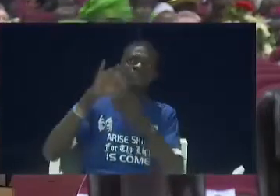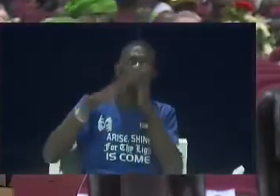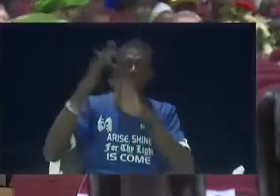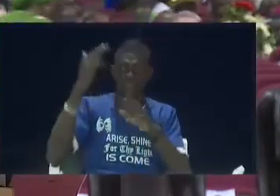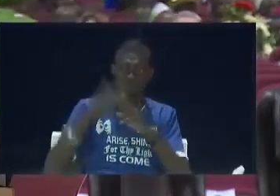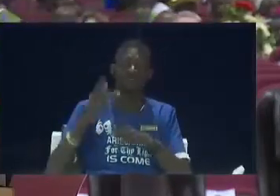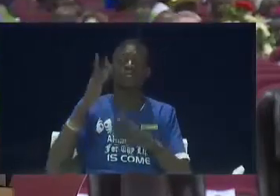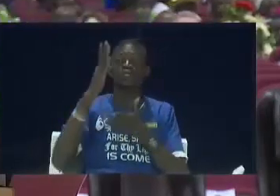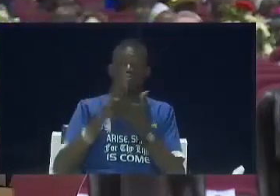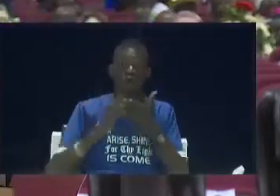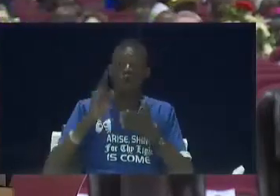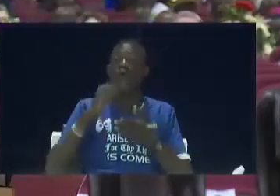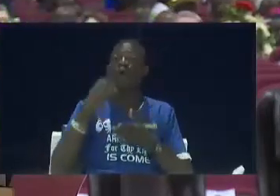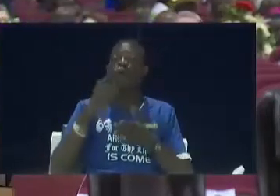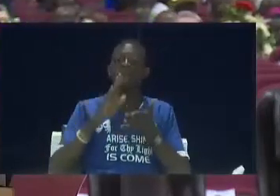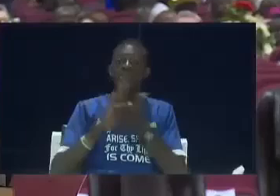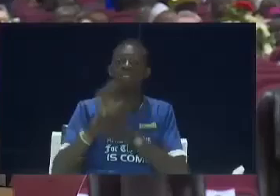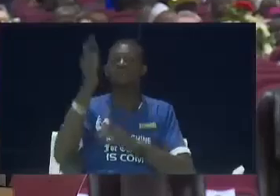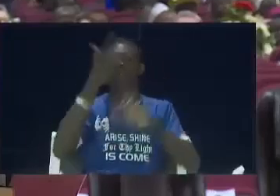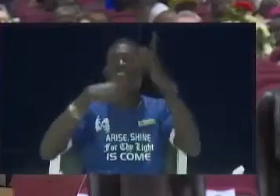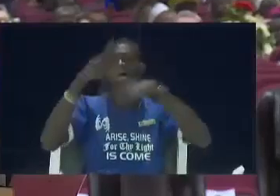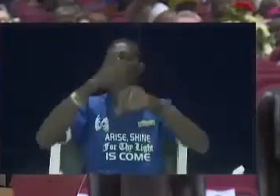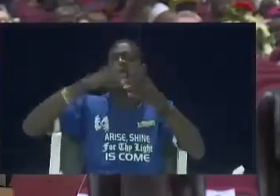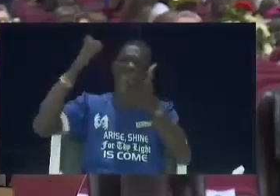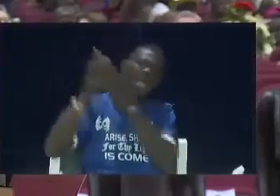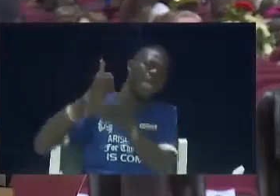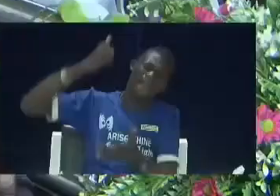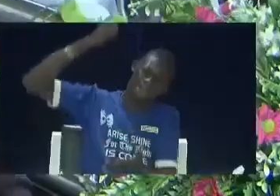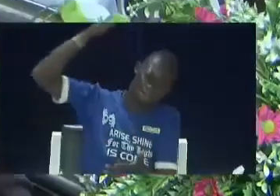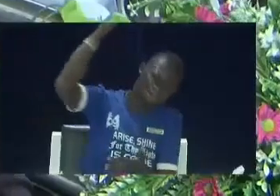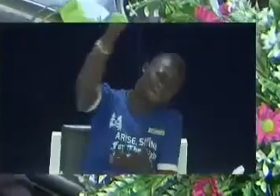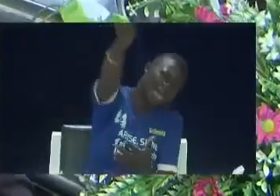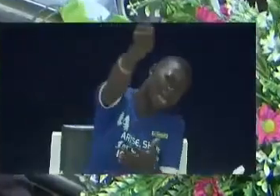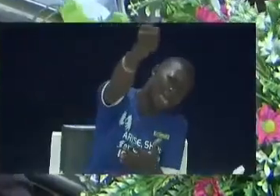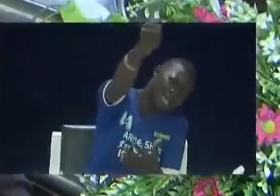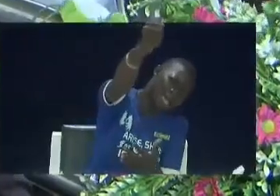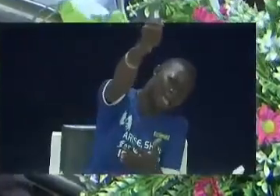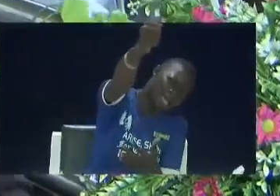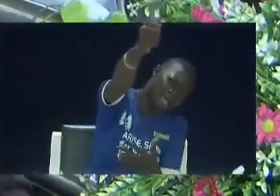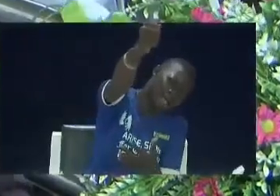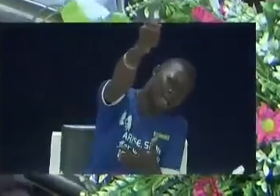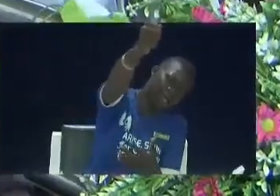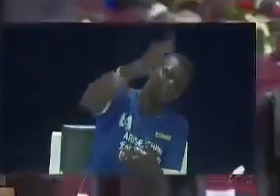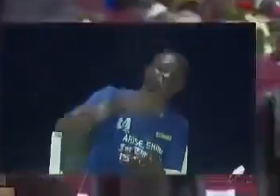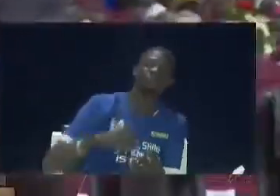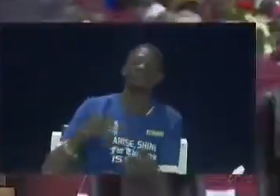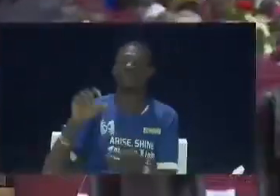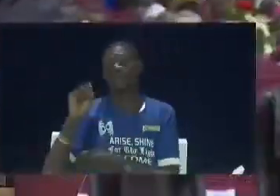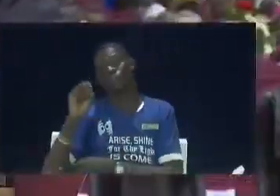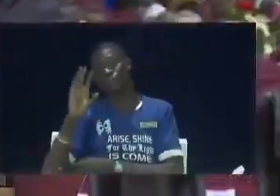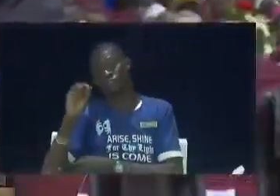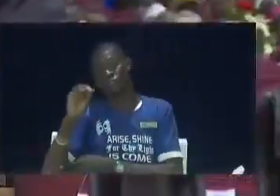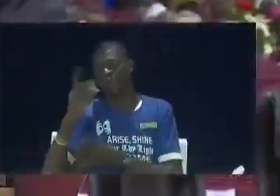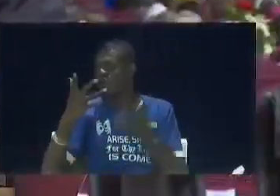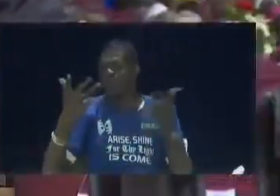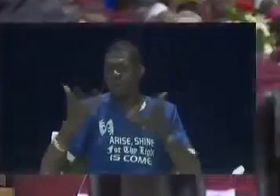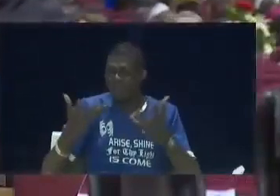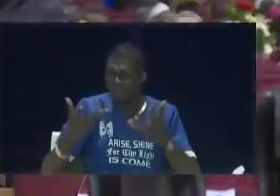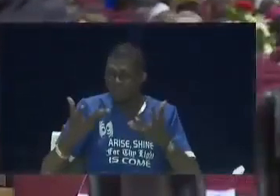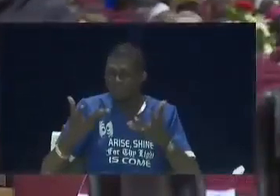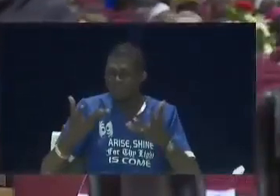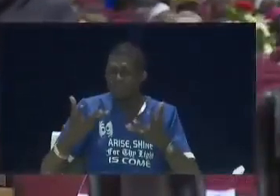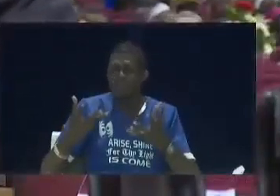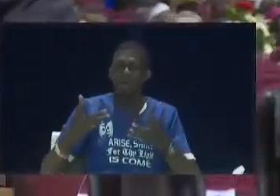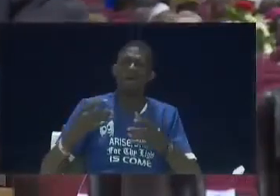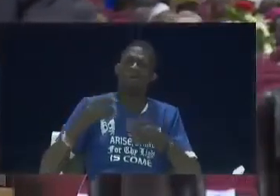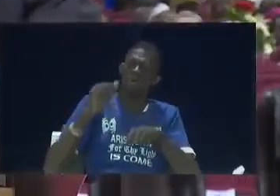Somebody who believes that, say a louder amen. Amen. So what are the